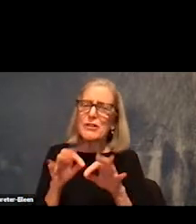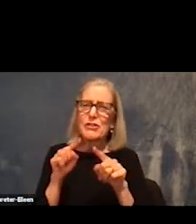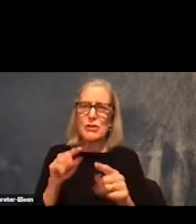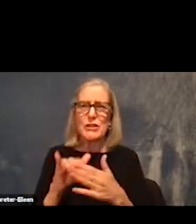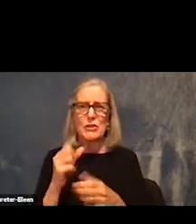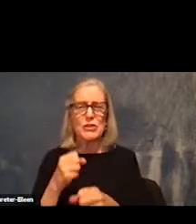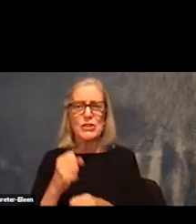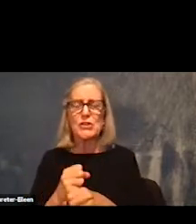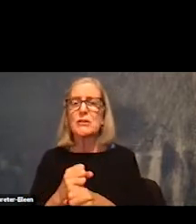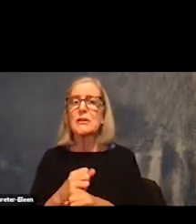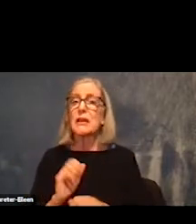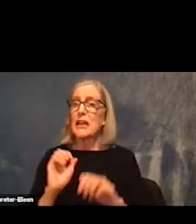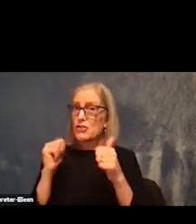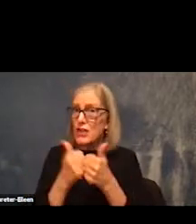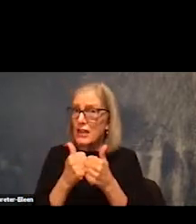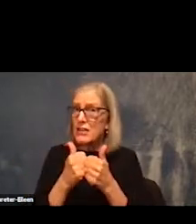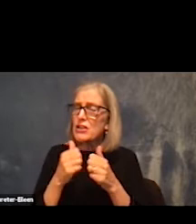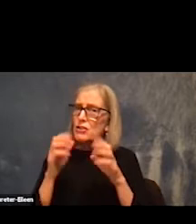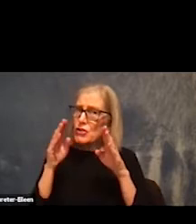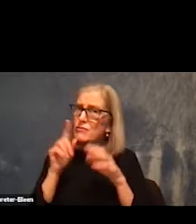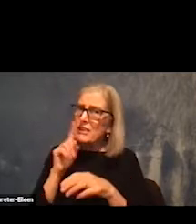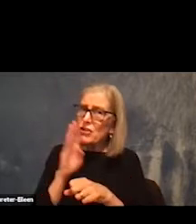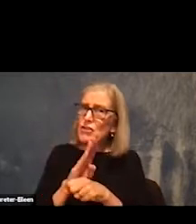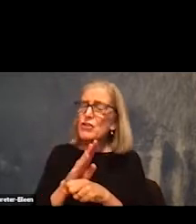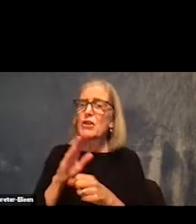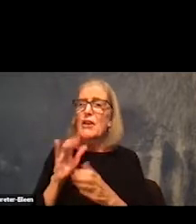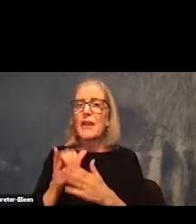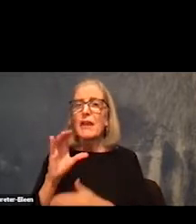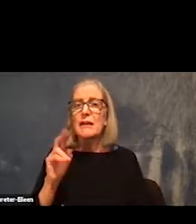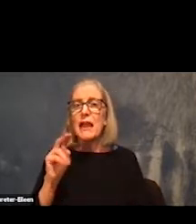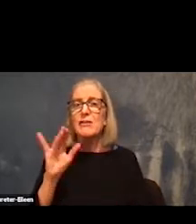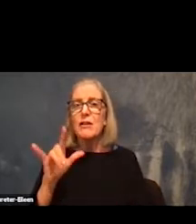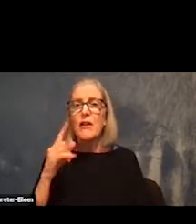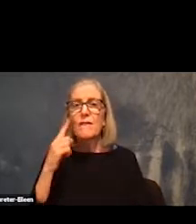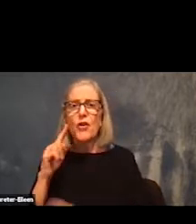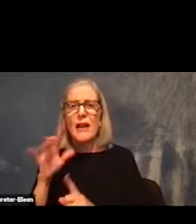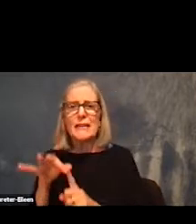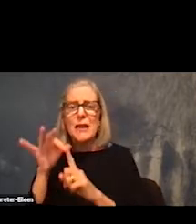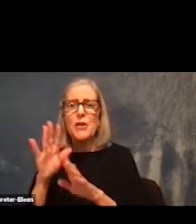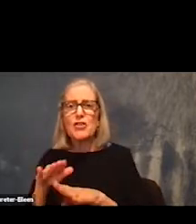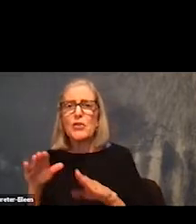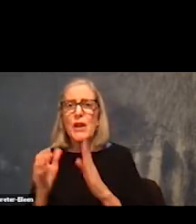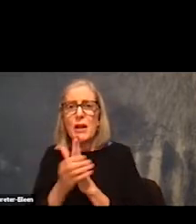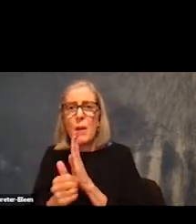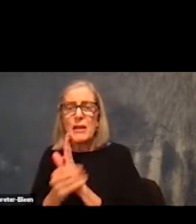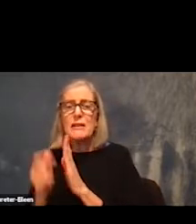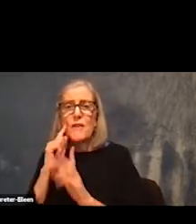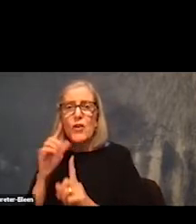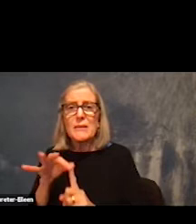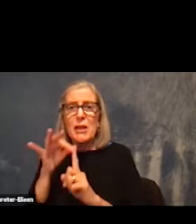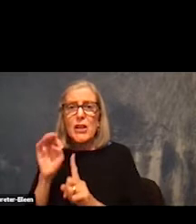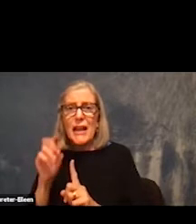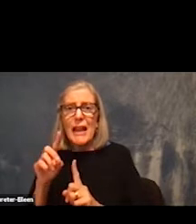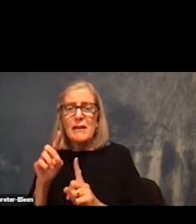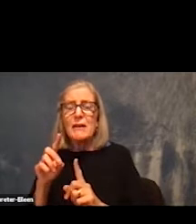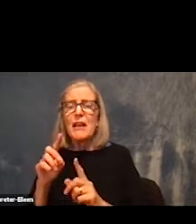ensure that the CEC competencies, the Council for Exceptional Children competencies for special educators, were embedded in all